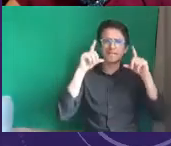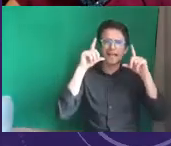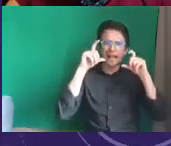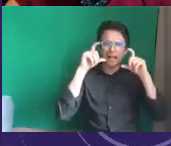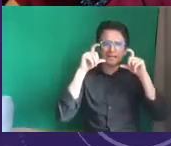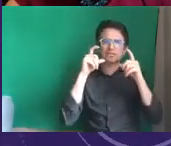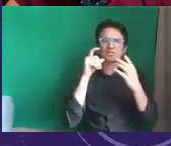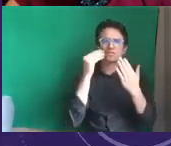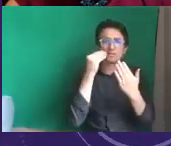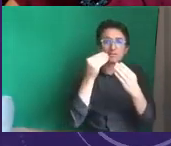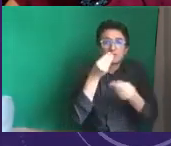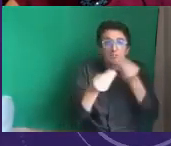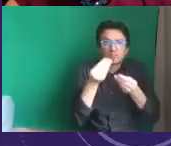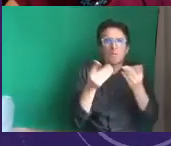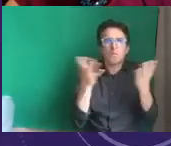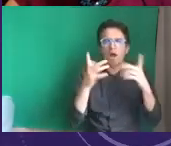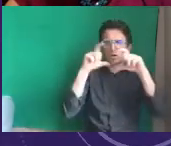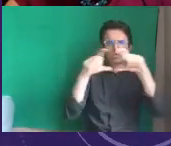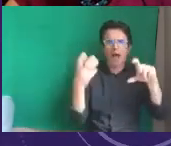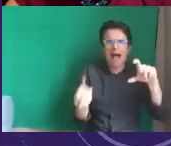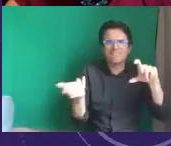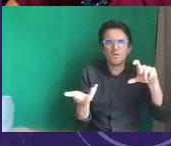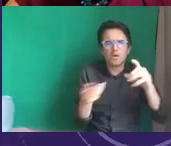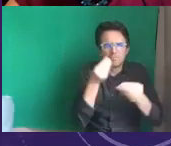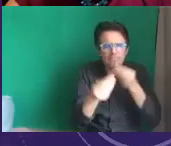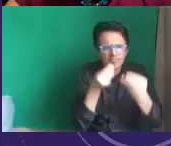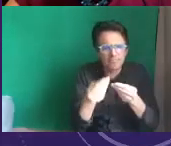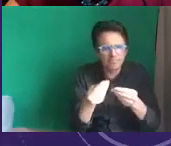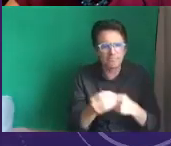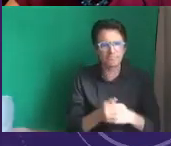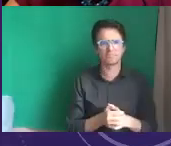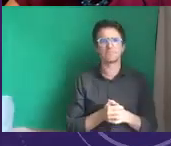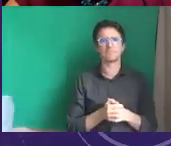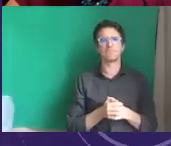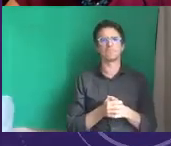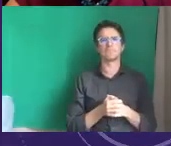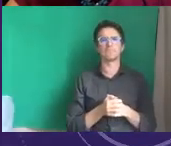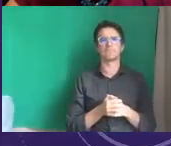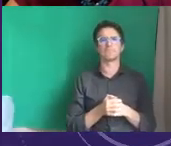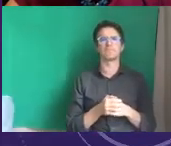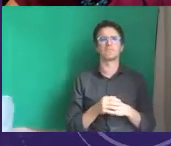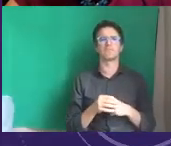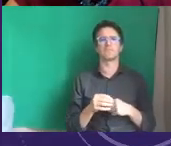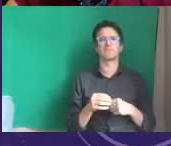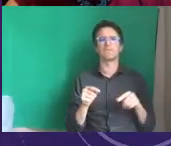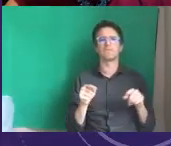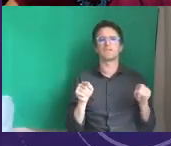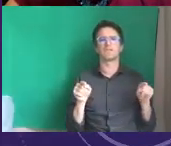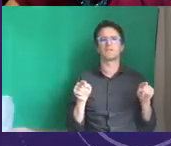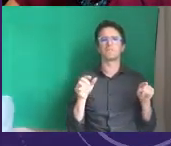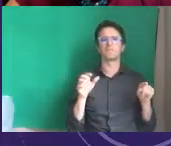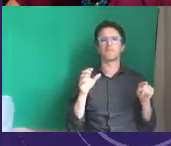I always write an image description for Facebook and Instagram. I am not always